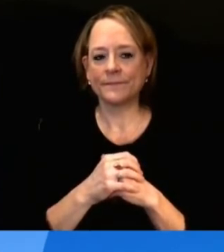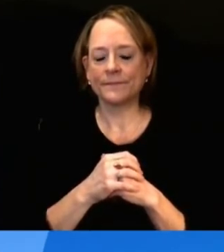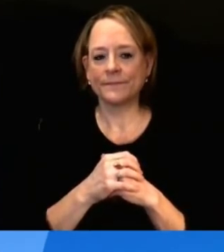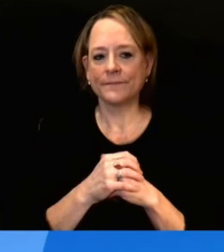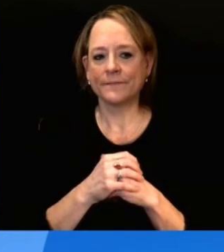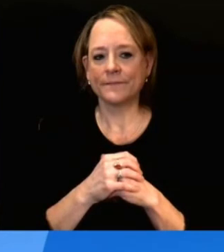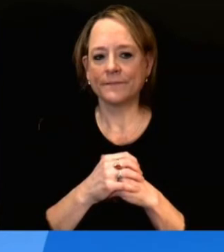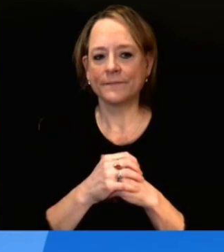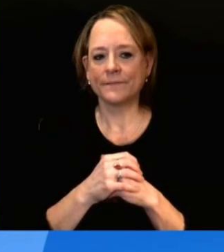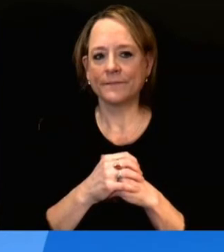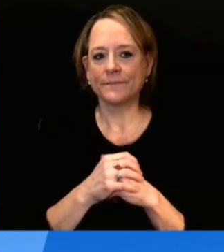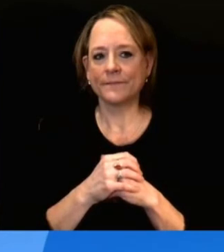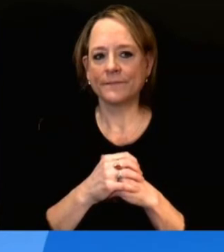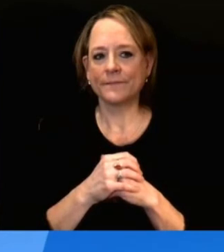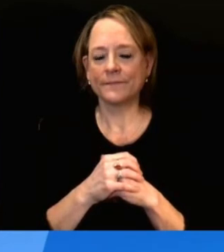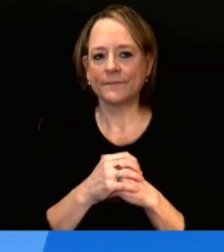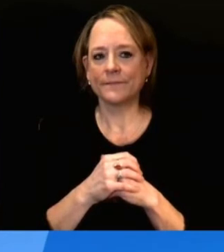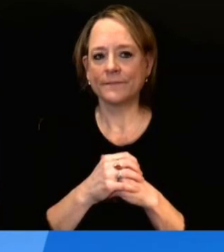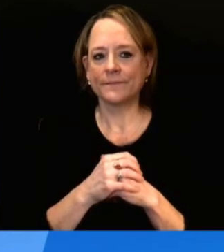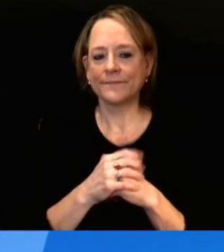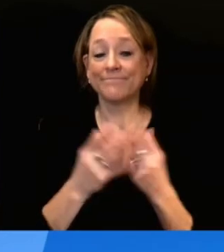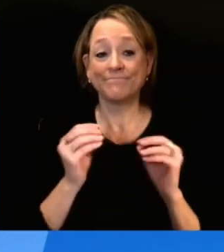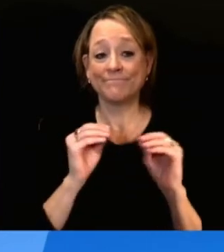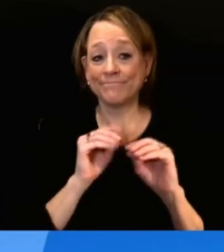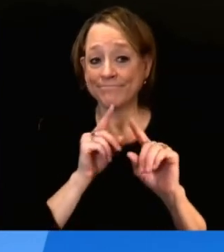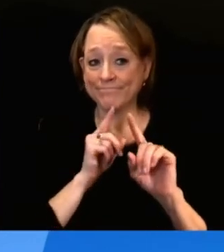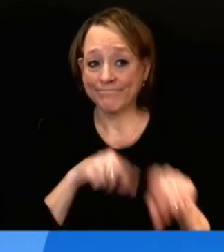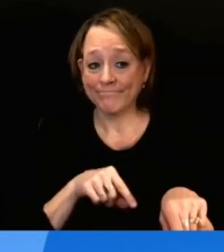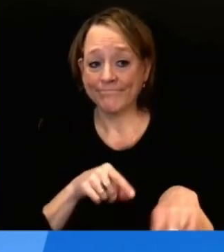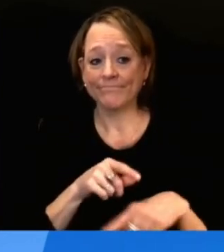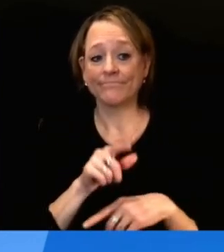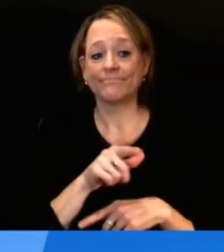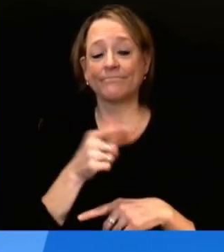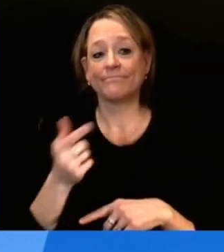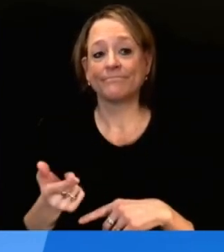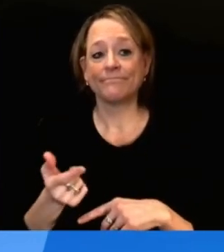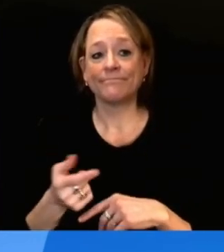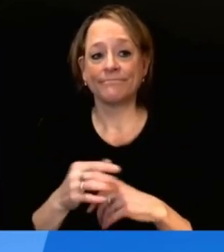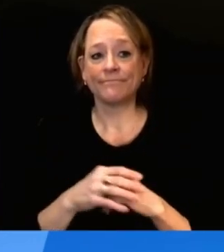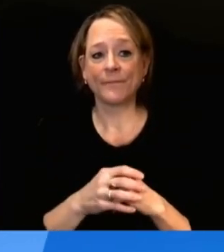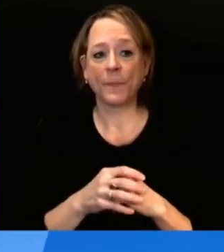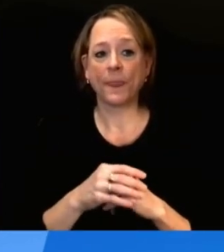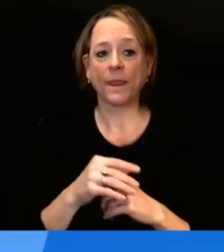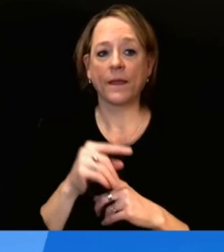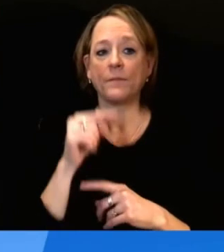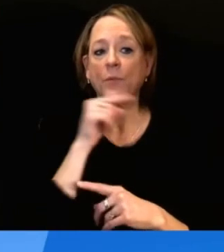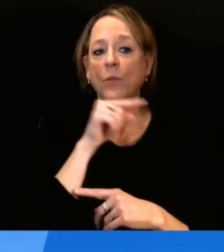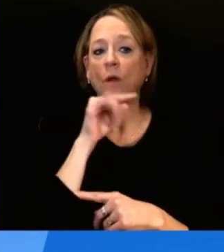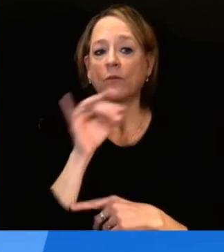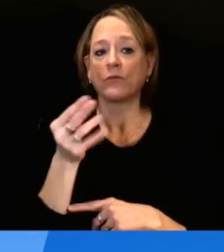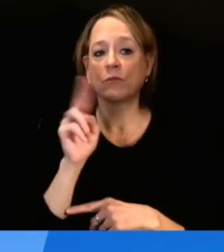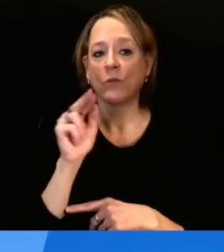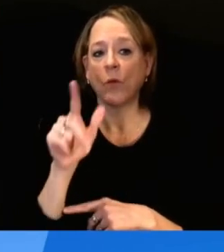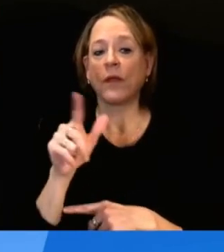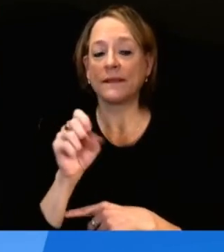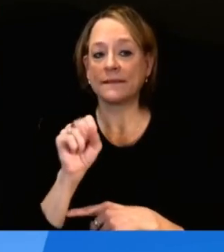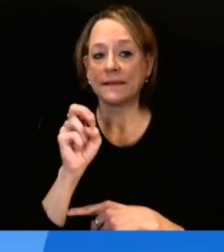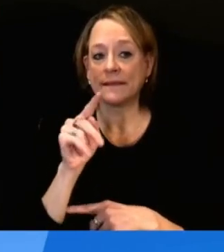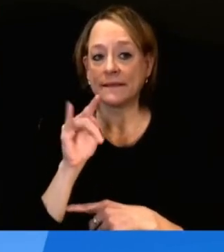Okay, we'll move on then to Sarah Volkenheim from the Milwaukee Journal-Sentinel. Sarah?